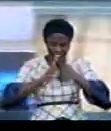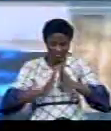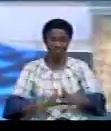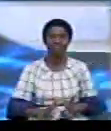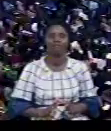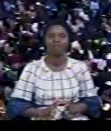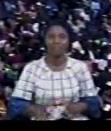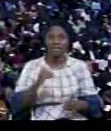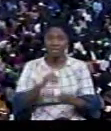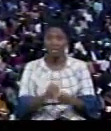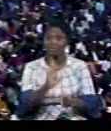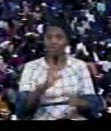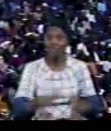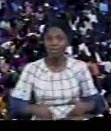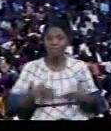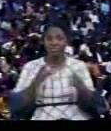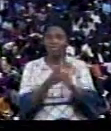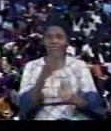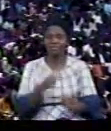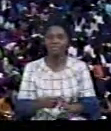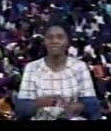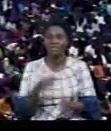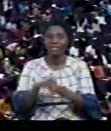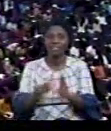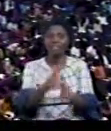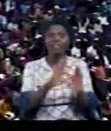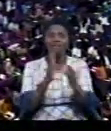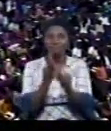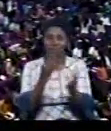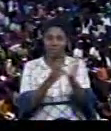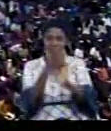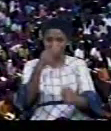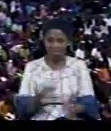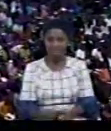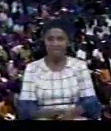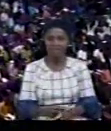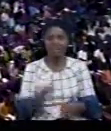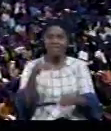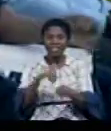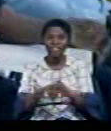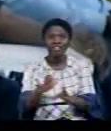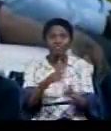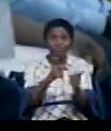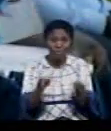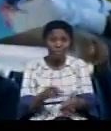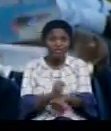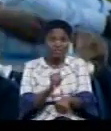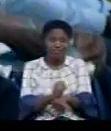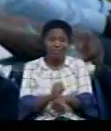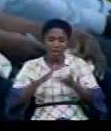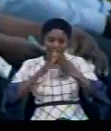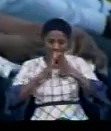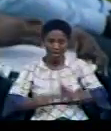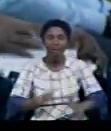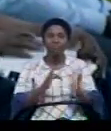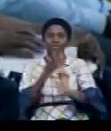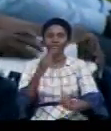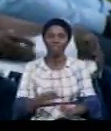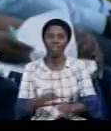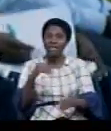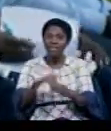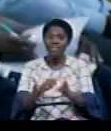life, in your family, in your place of work, in